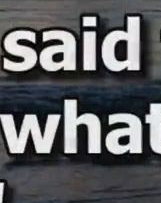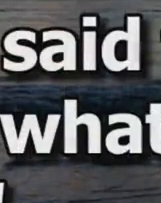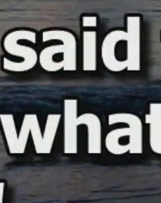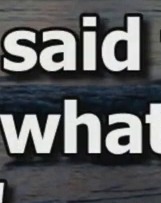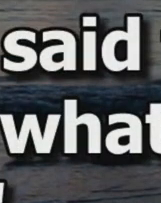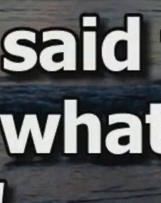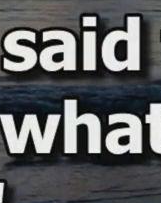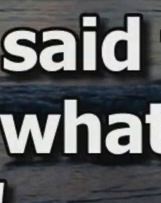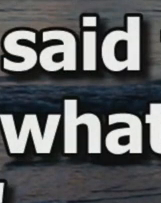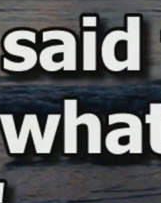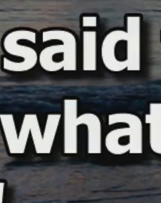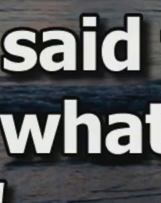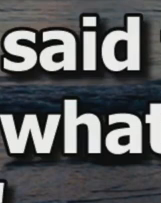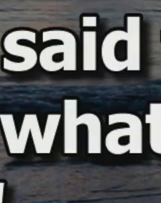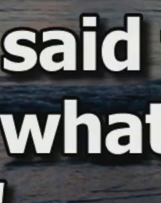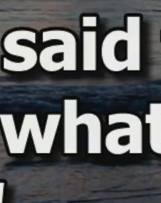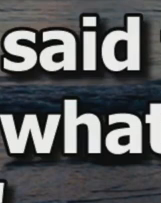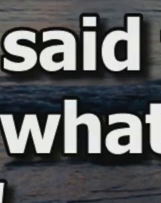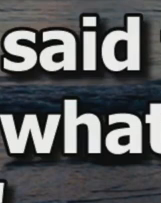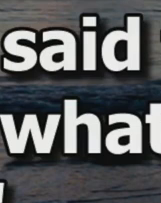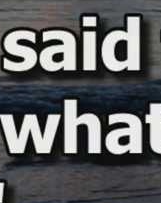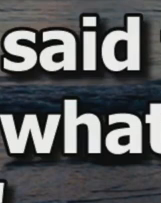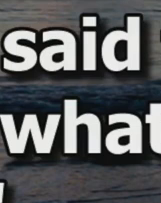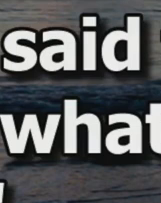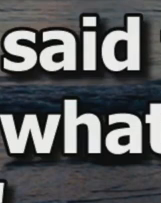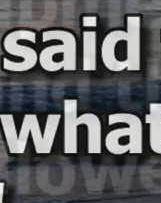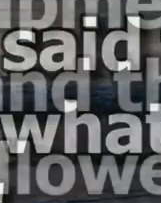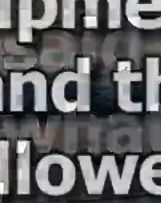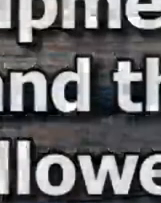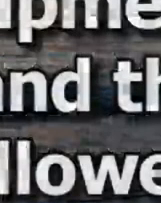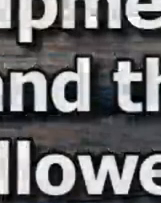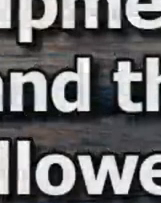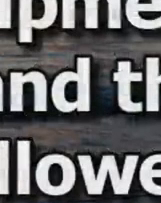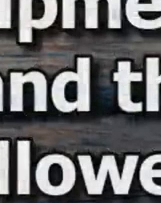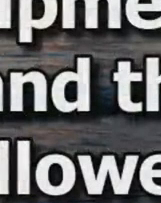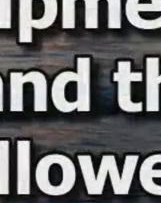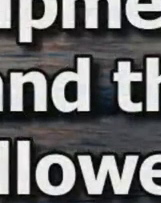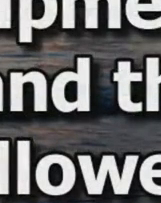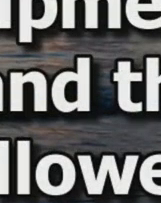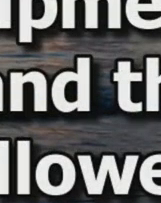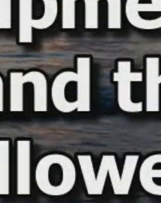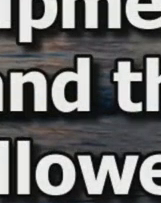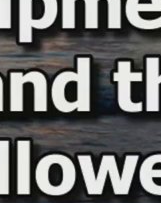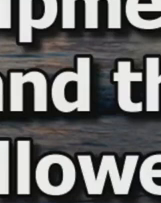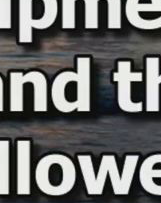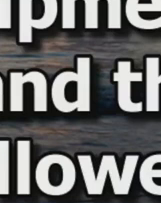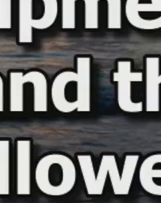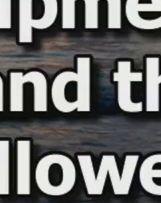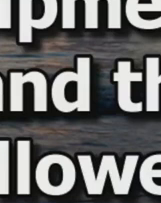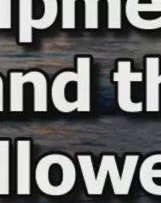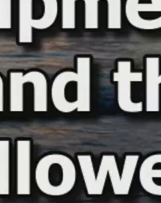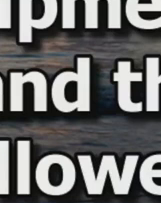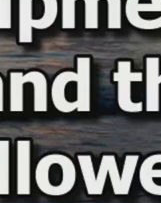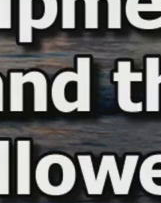go back again, for what have I done to you?" Mm-hmm. So Elisha turned back from him and took